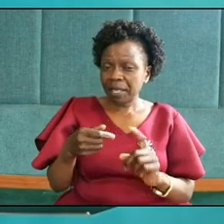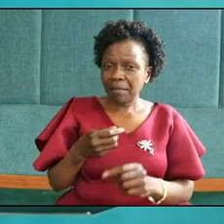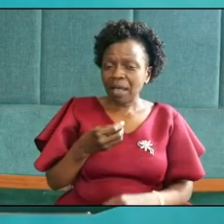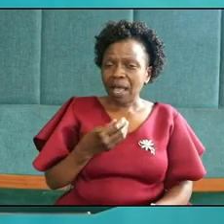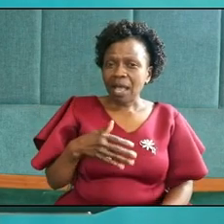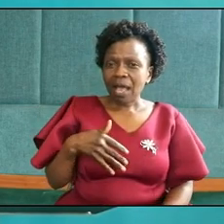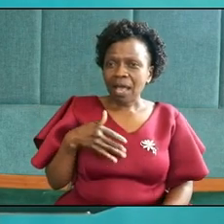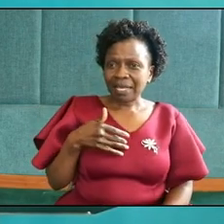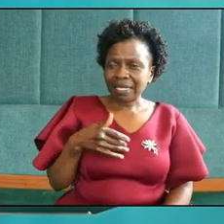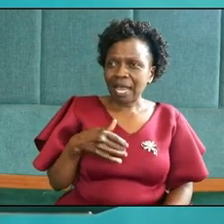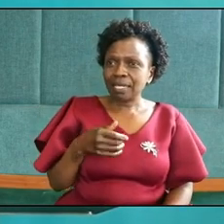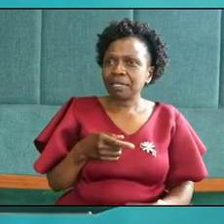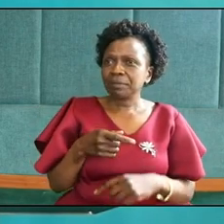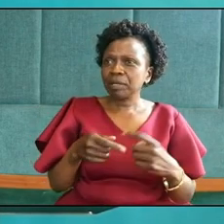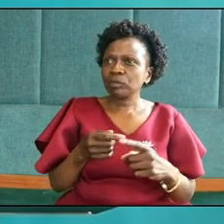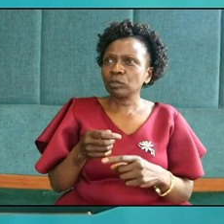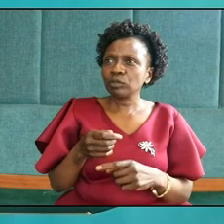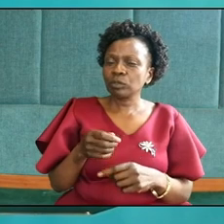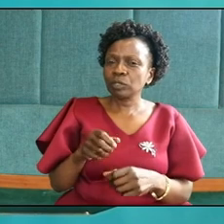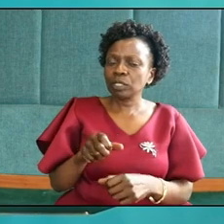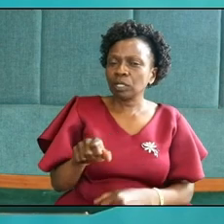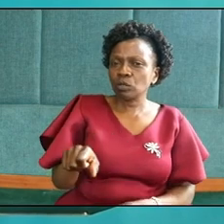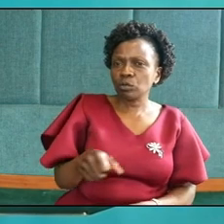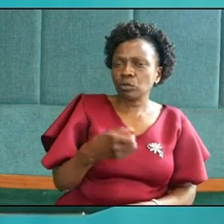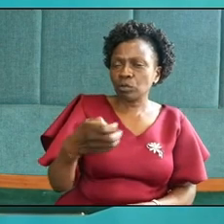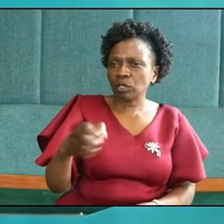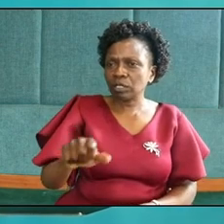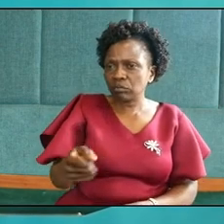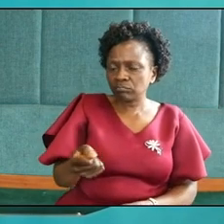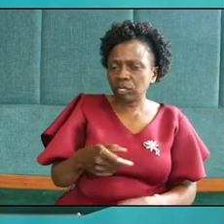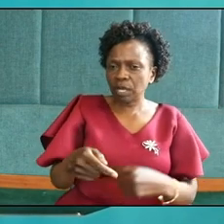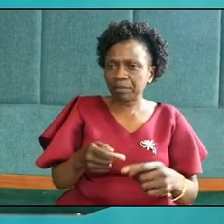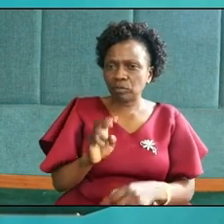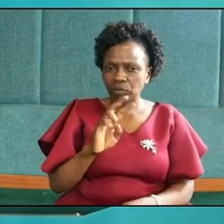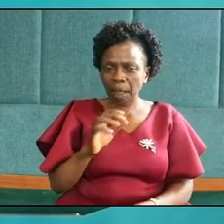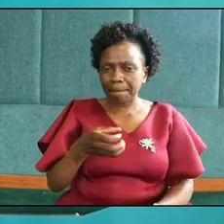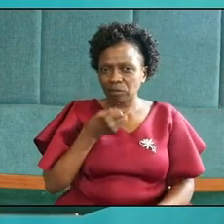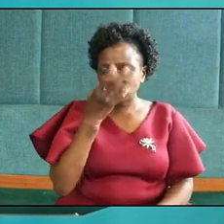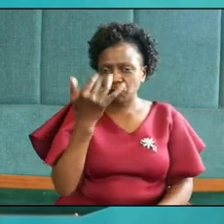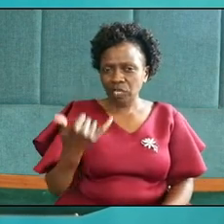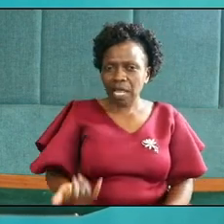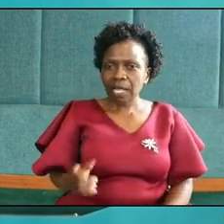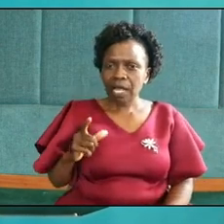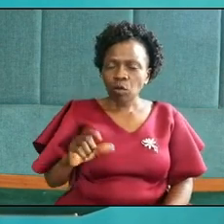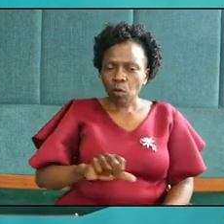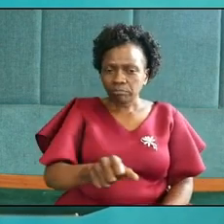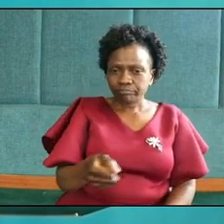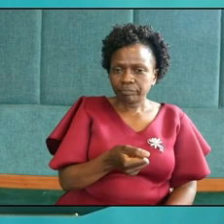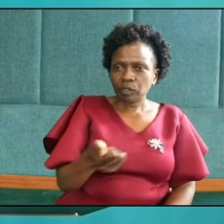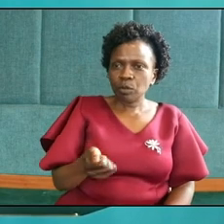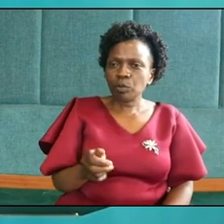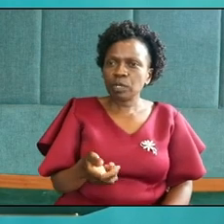hungry. He came to a door, knocked at the door, and was stunned to see a beautiful young girl open the door.